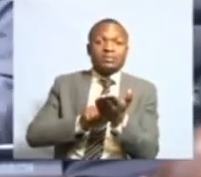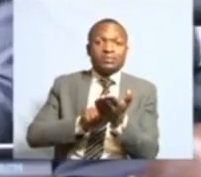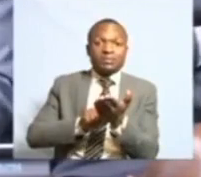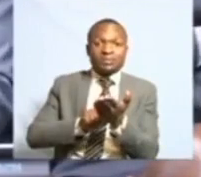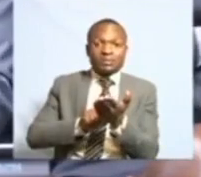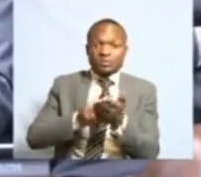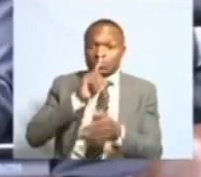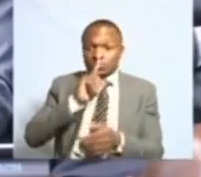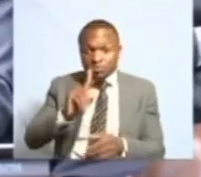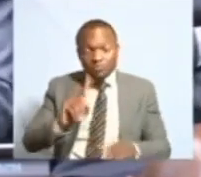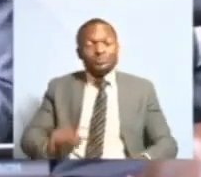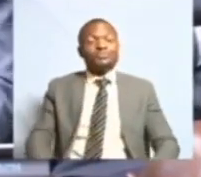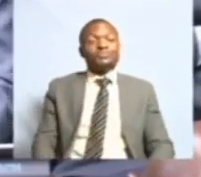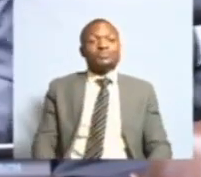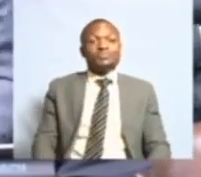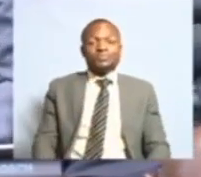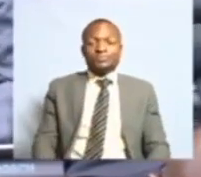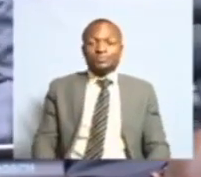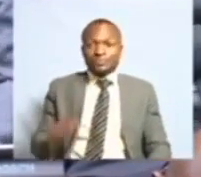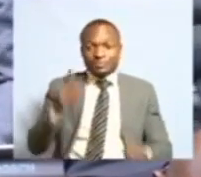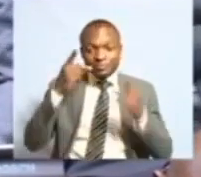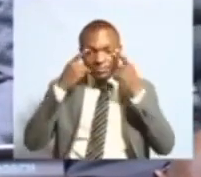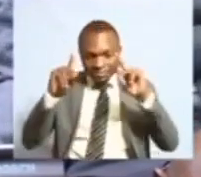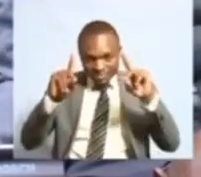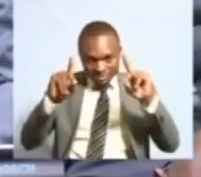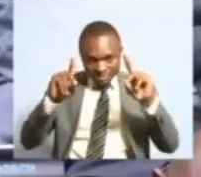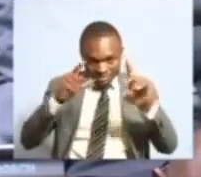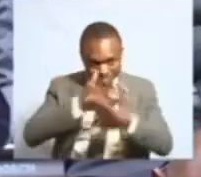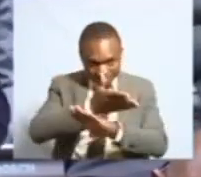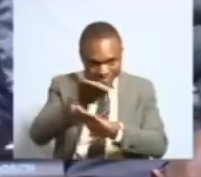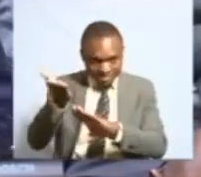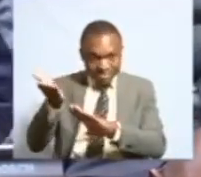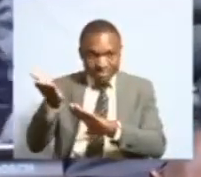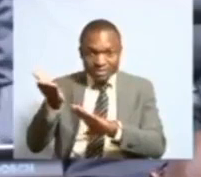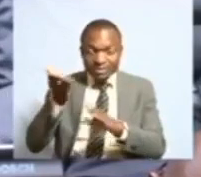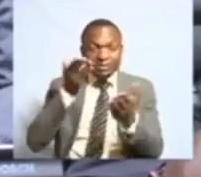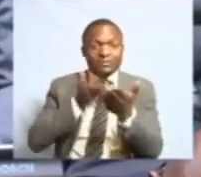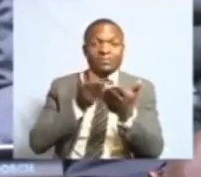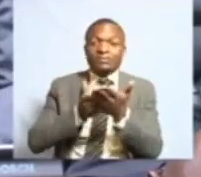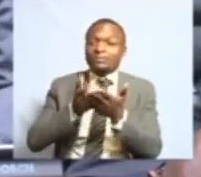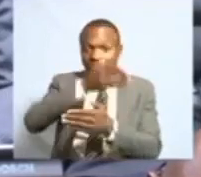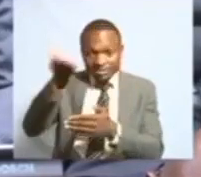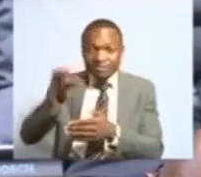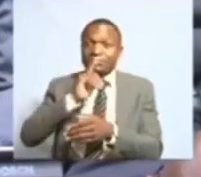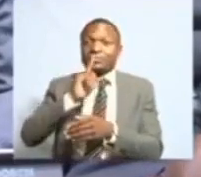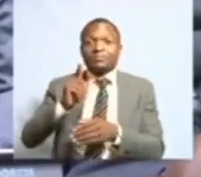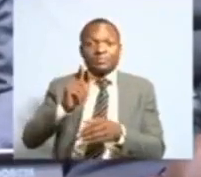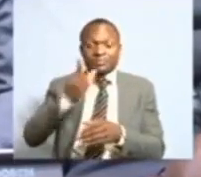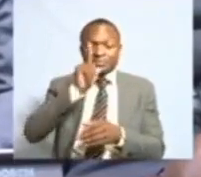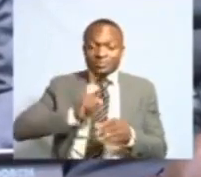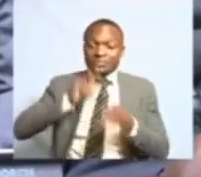of facts that are in public domain. Yeah. And this fact is in public domain, Madam